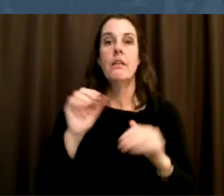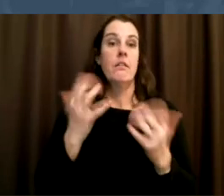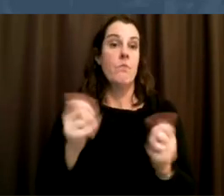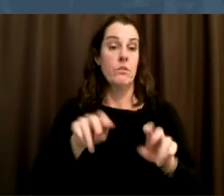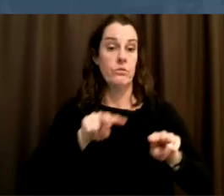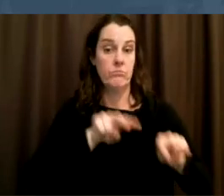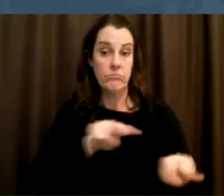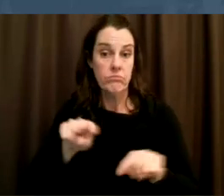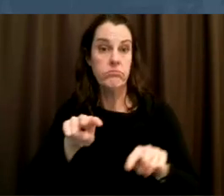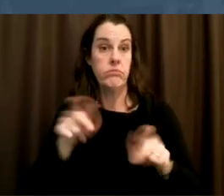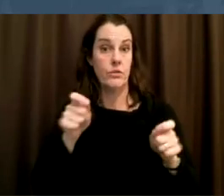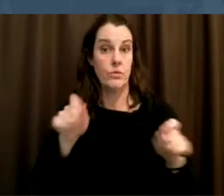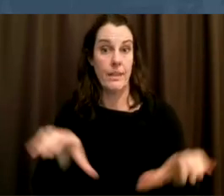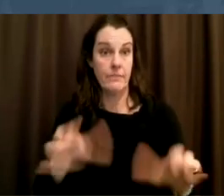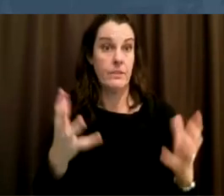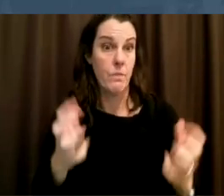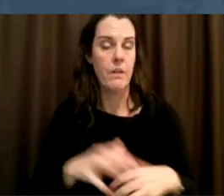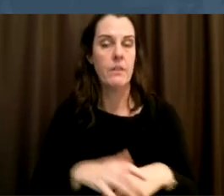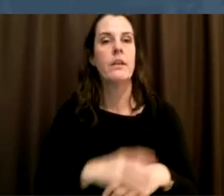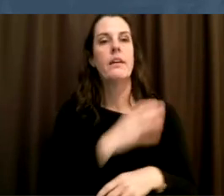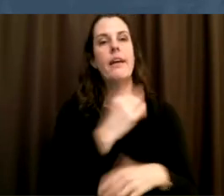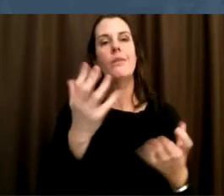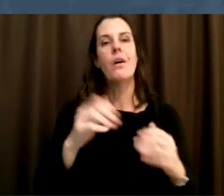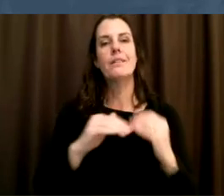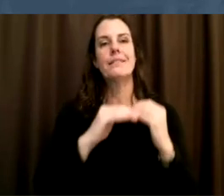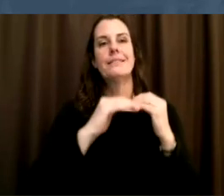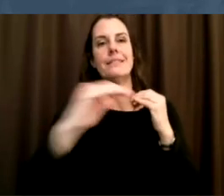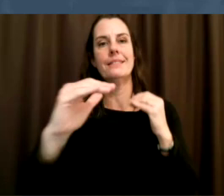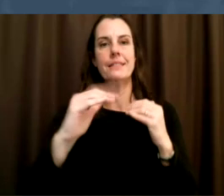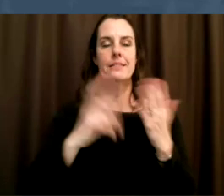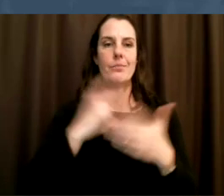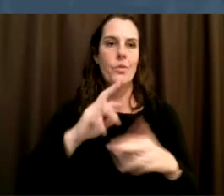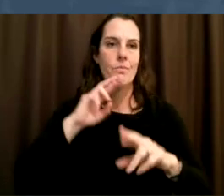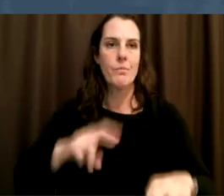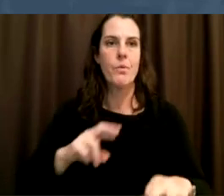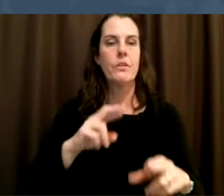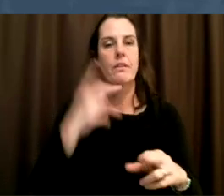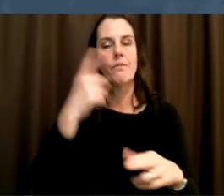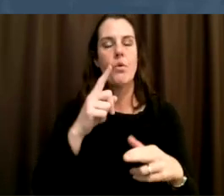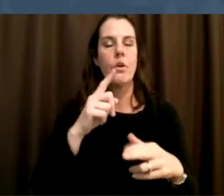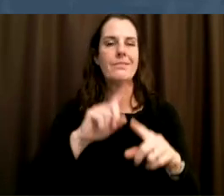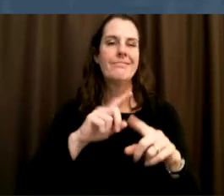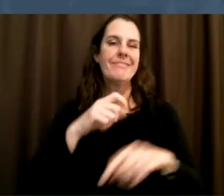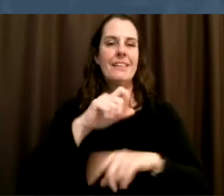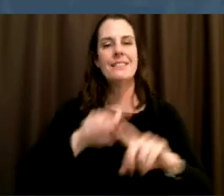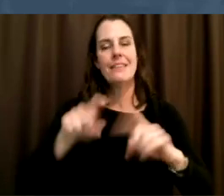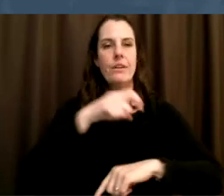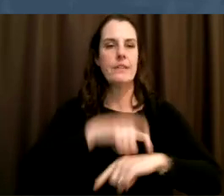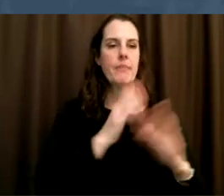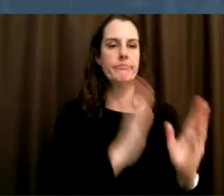control activities. And we want consistent financial reporting, right, across interim periods or across fiscal